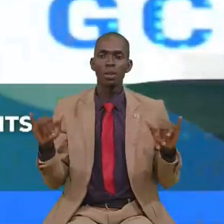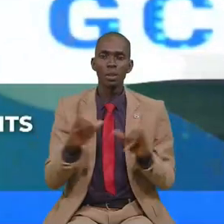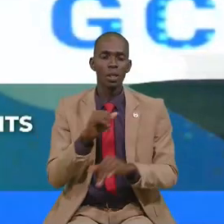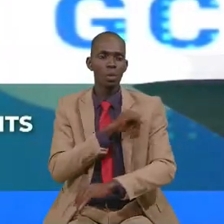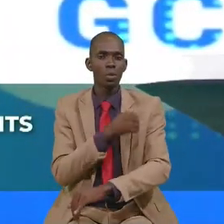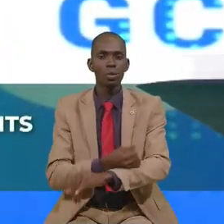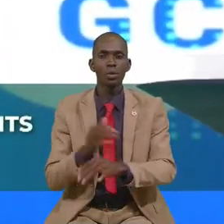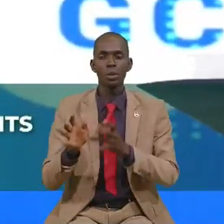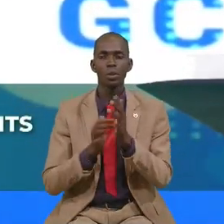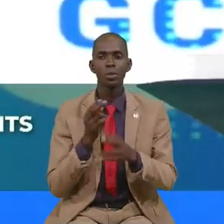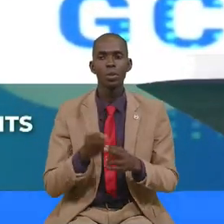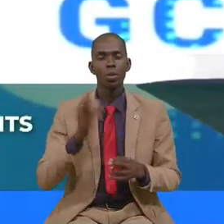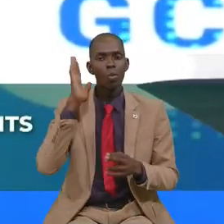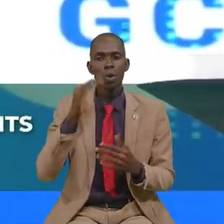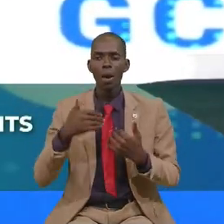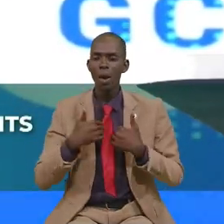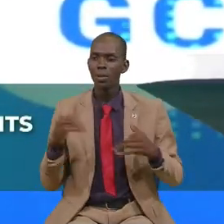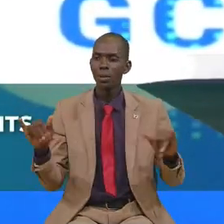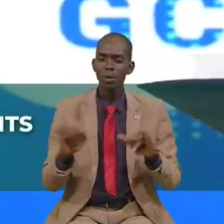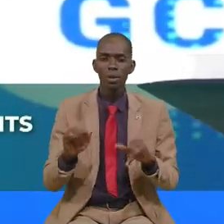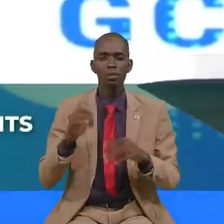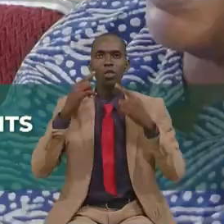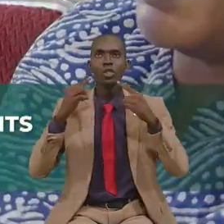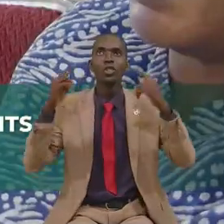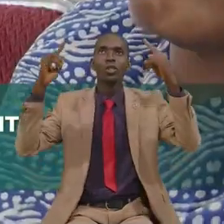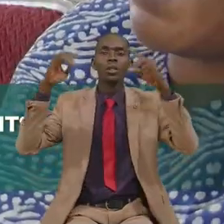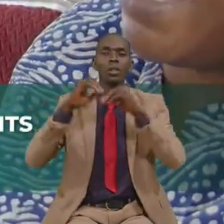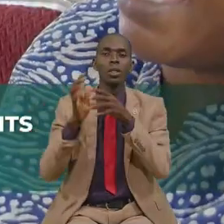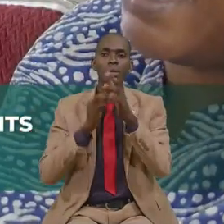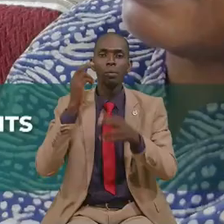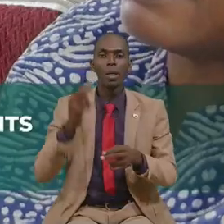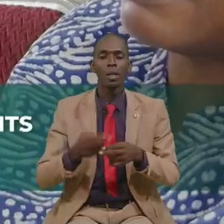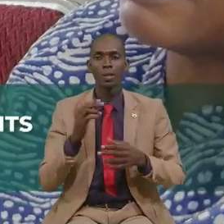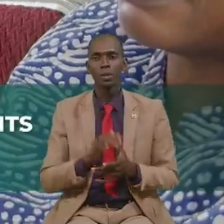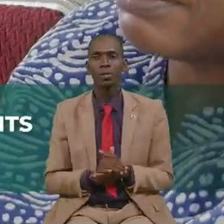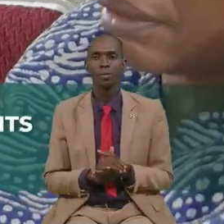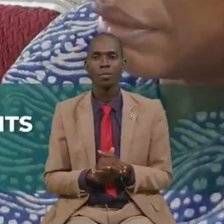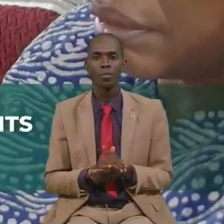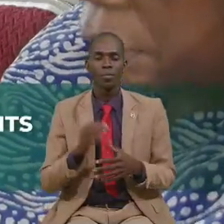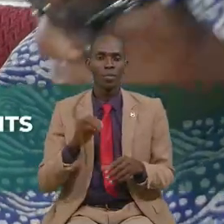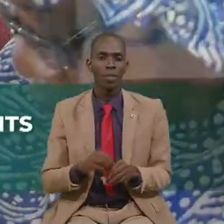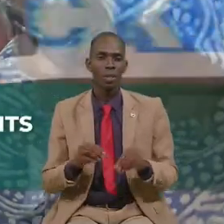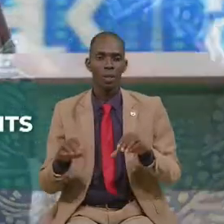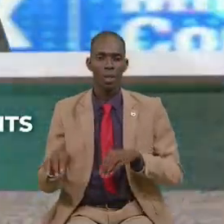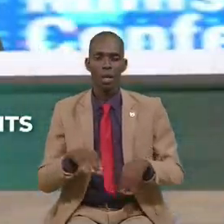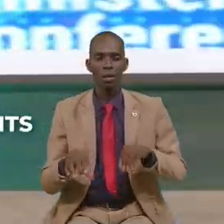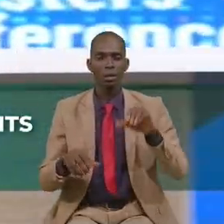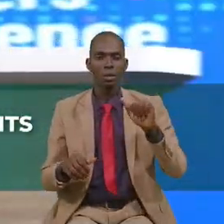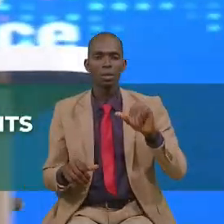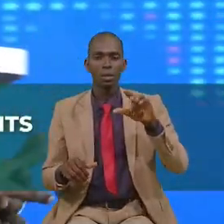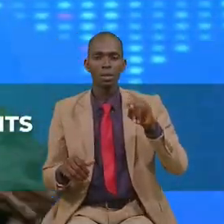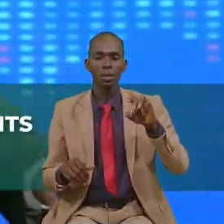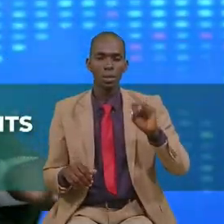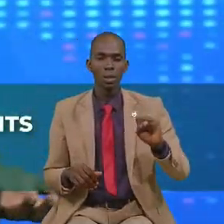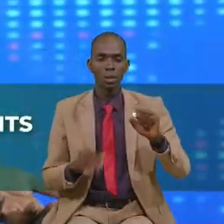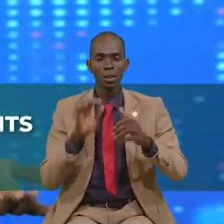have the same success in Jesus' name. Acts of the Apostles chapter 8, and we're reading from verse